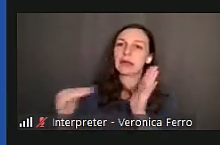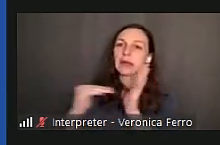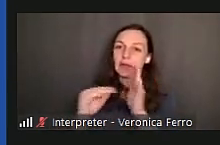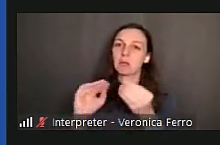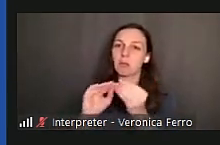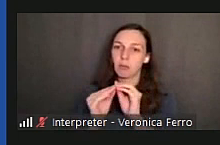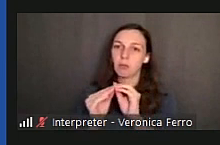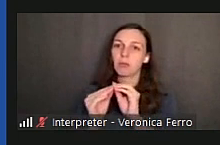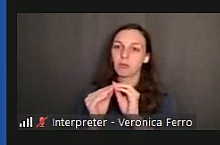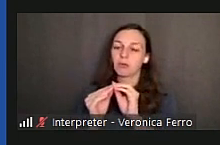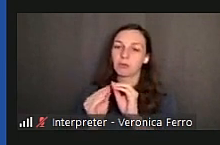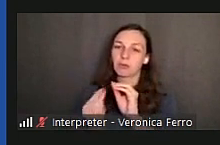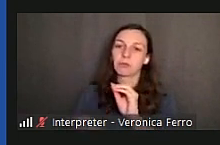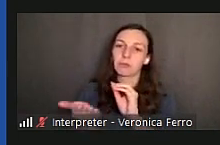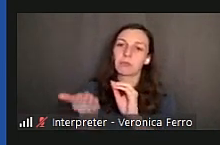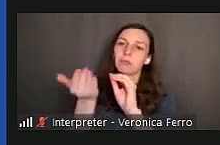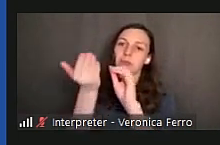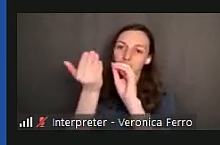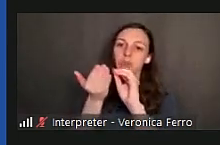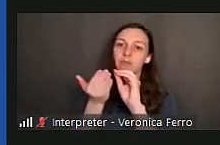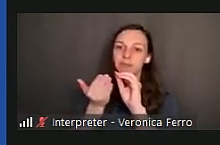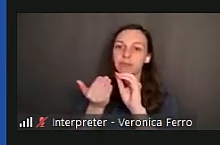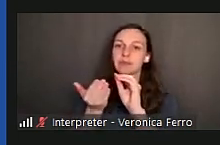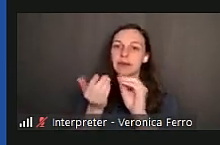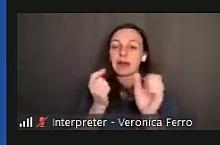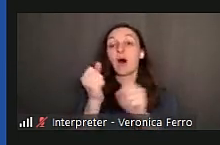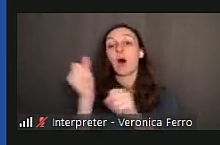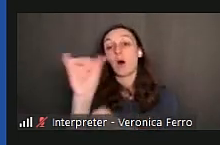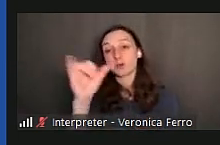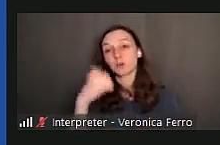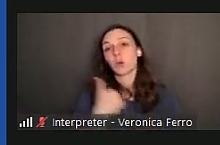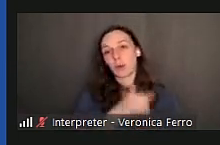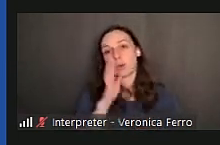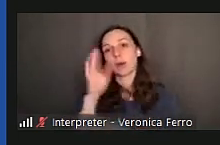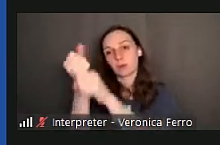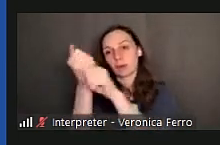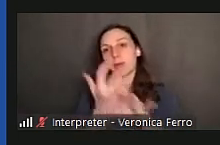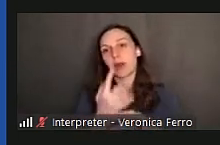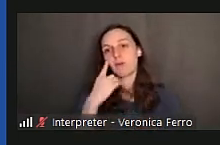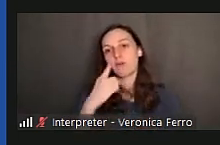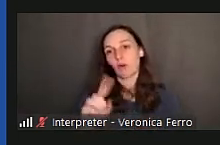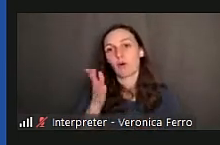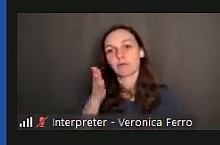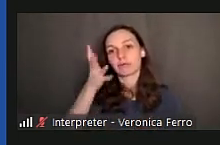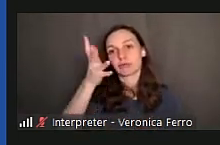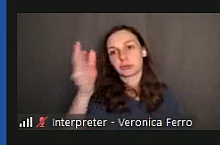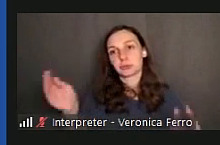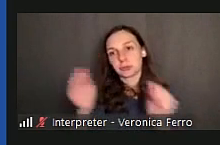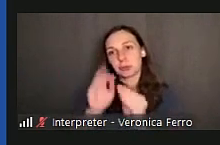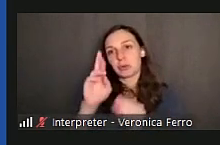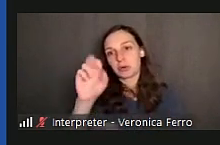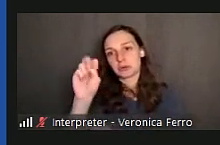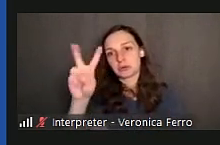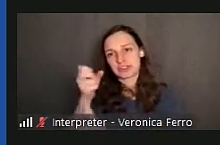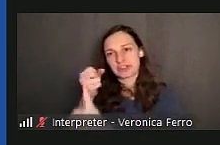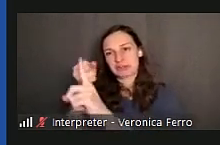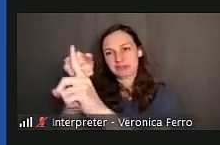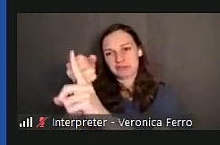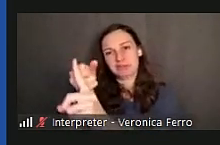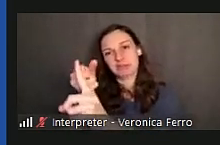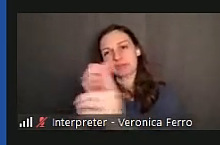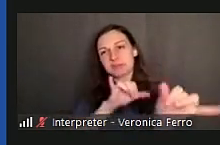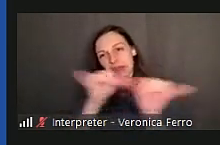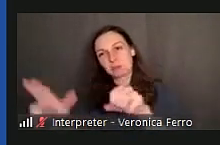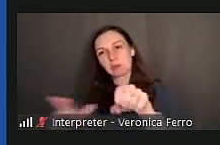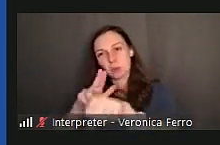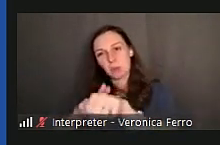be preparing for an RSV season later in the year like we typically would. Things have been quiet so far with influenza. We have seen,